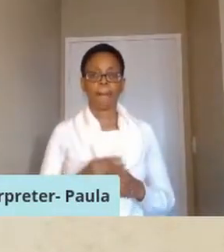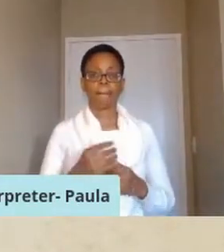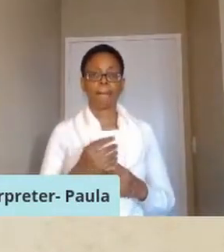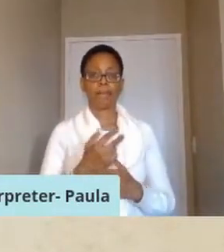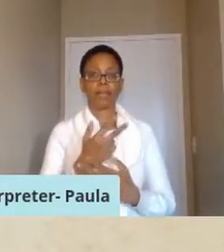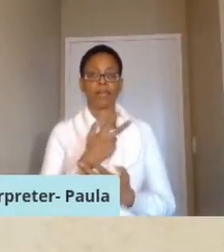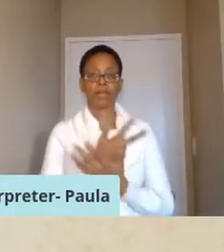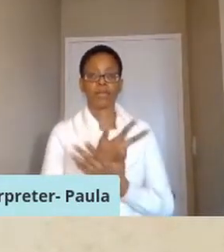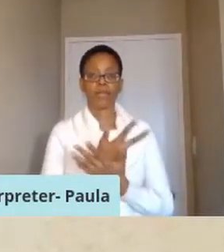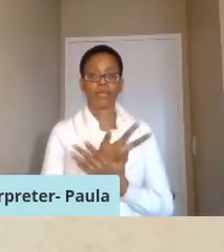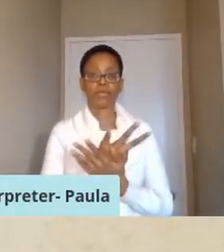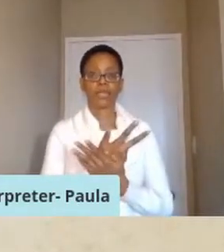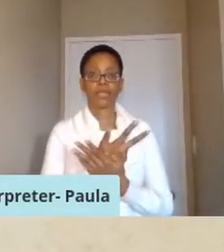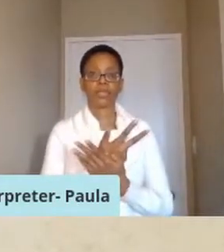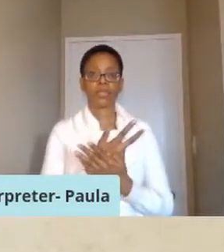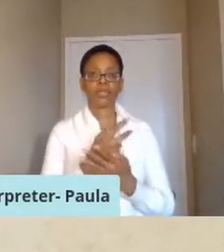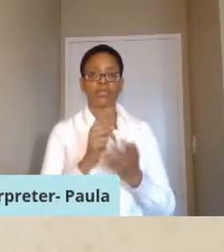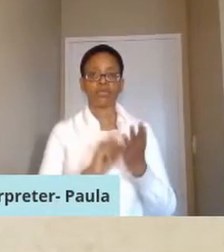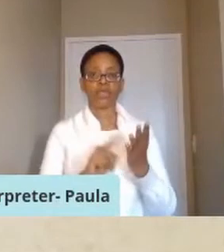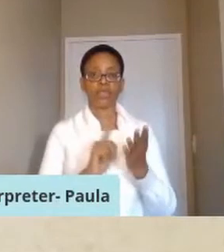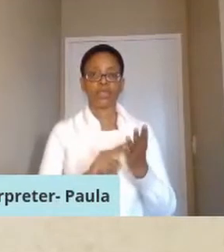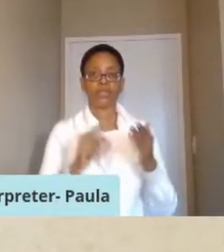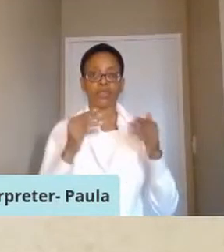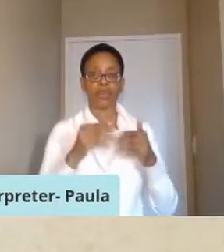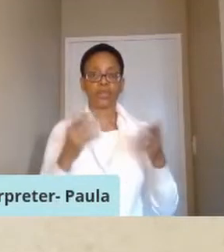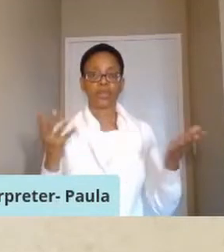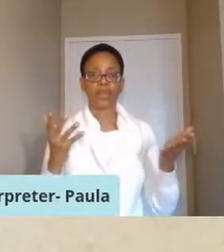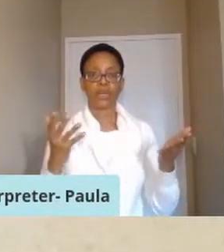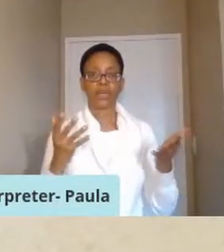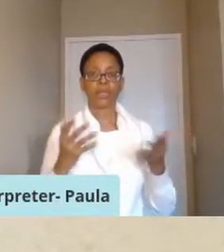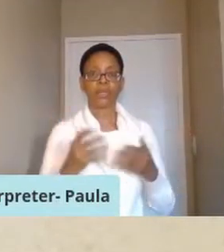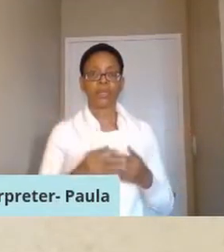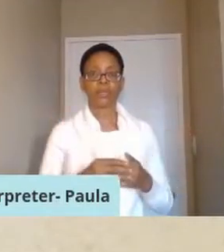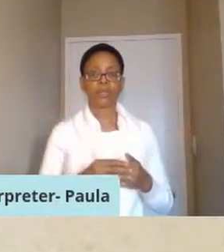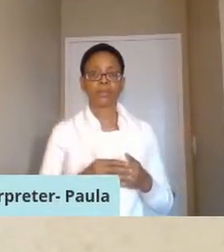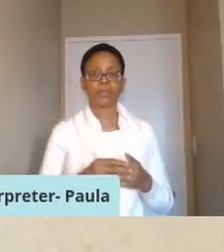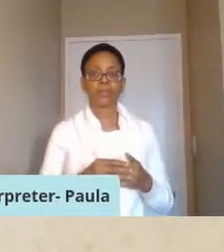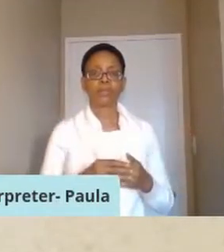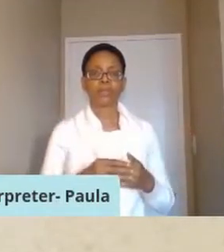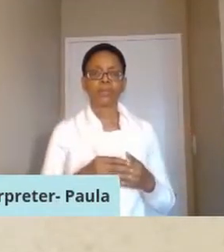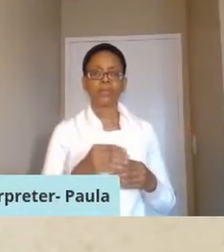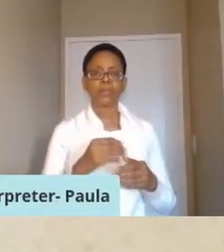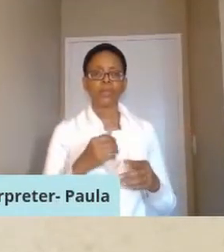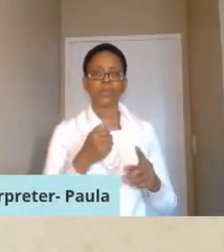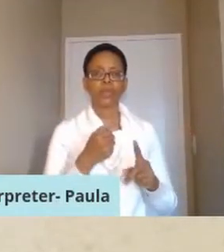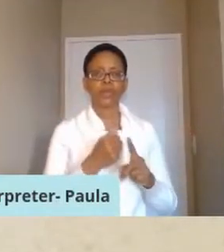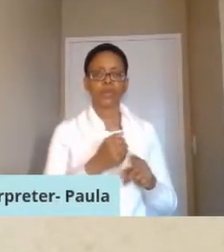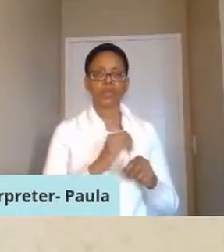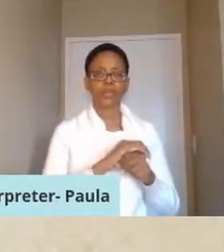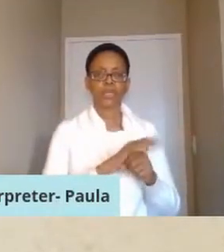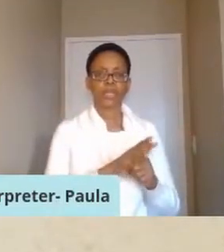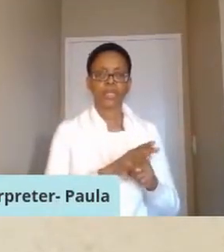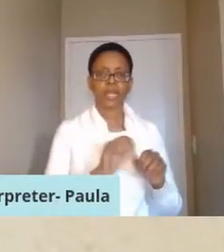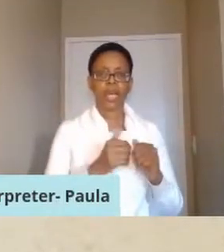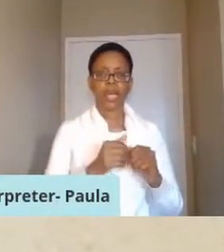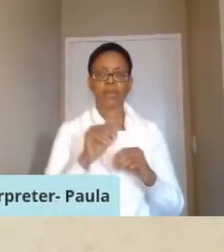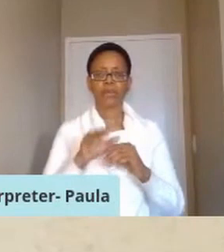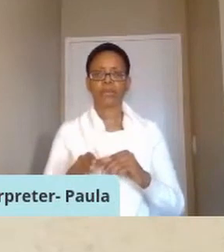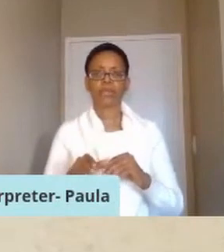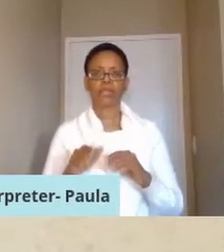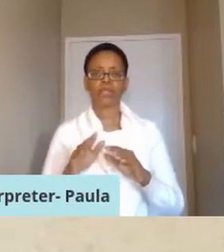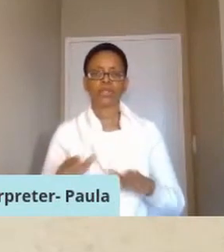is focused on the impact of COVID-19 on the development of children's spirituality due